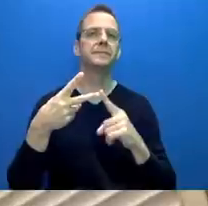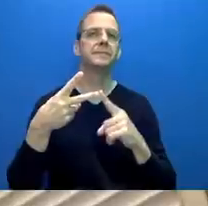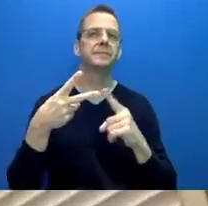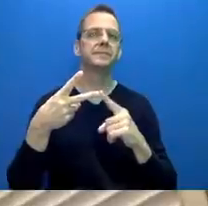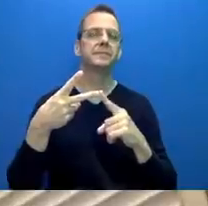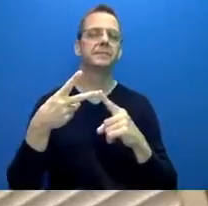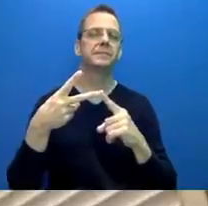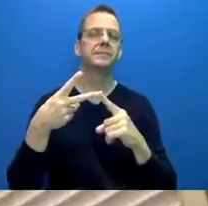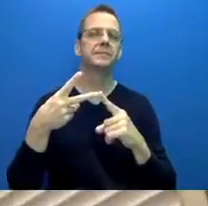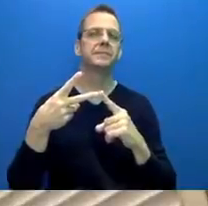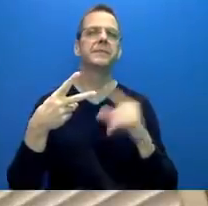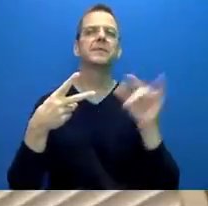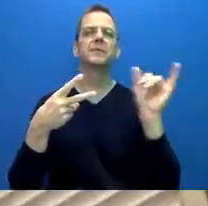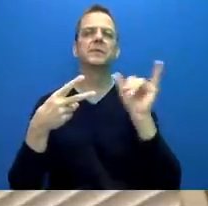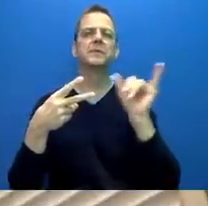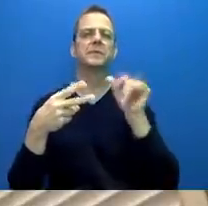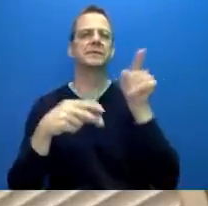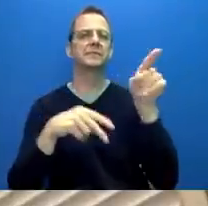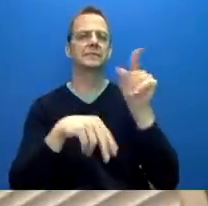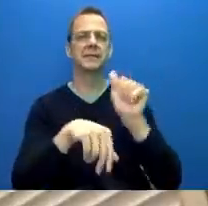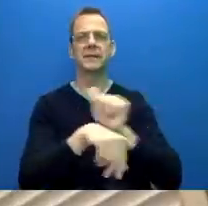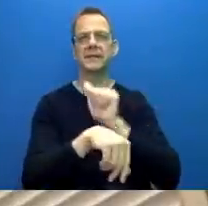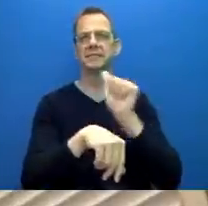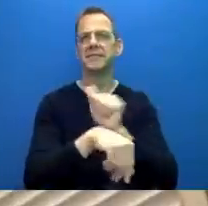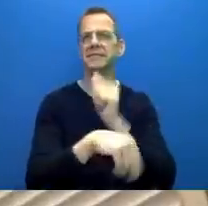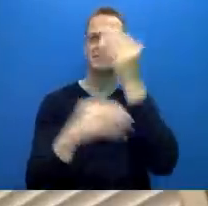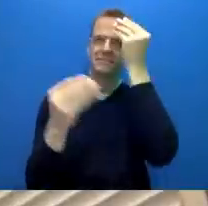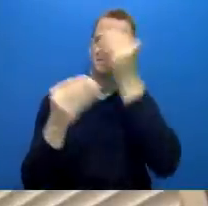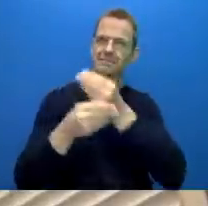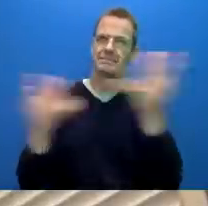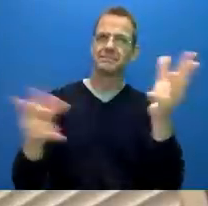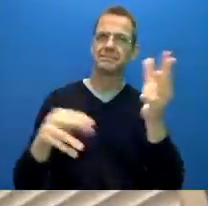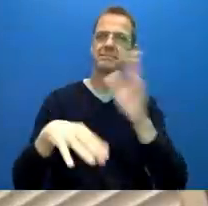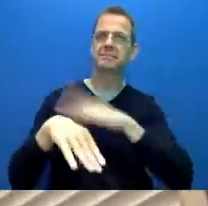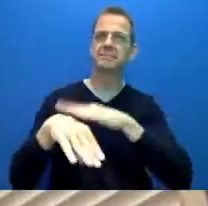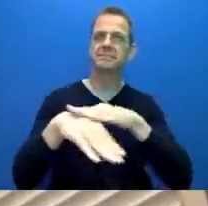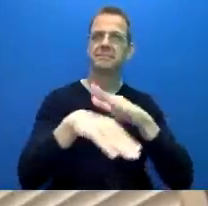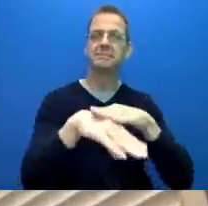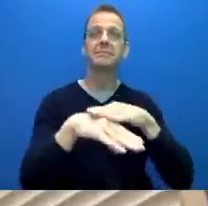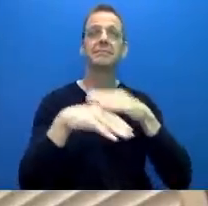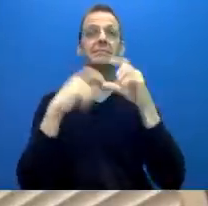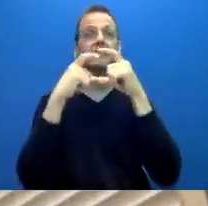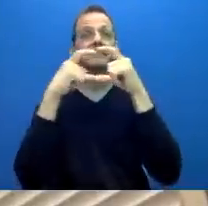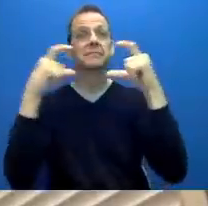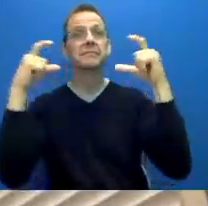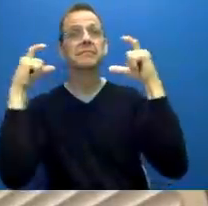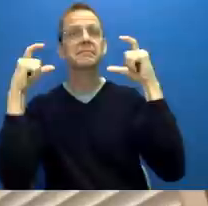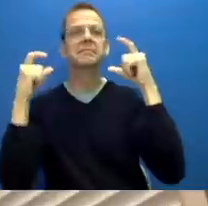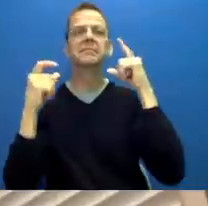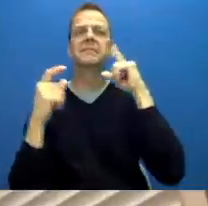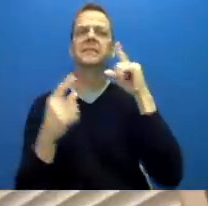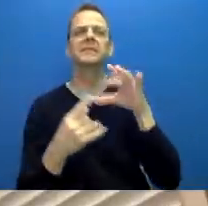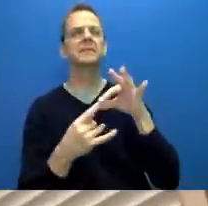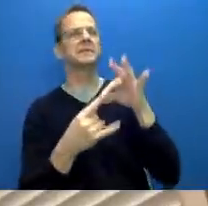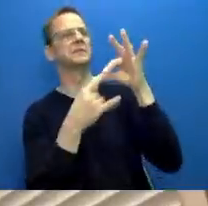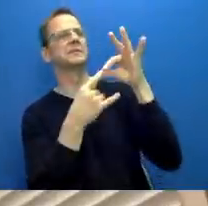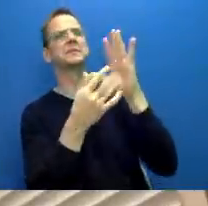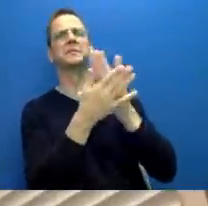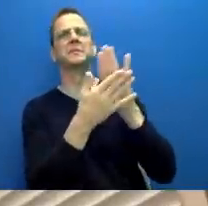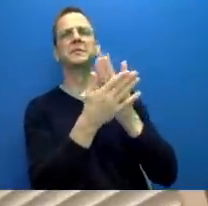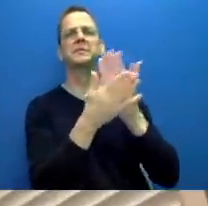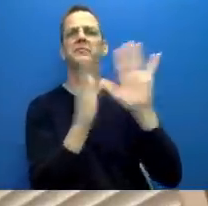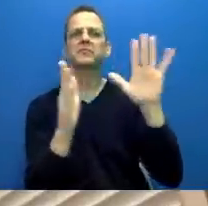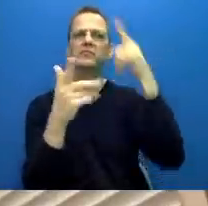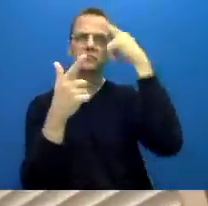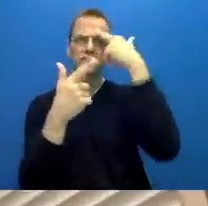in the group for whom masking was mandated. And so this is left to the discretion of local school boards. We've seen some